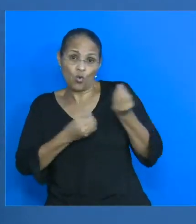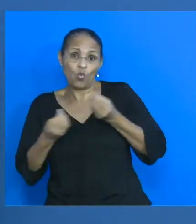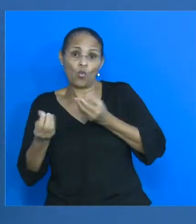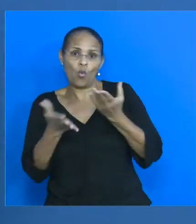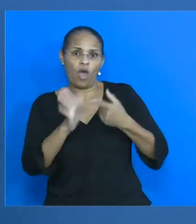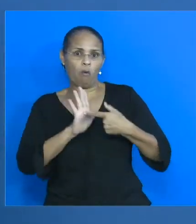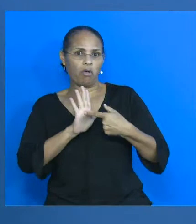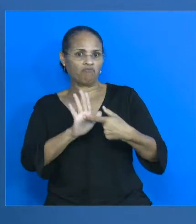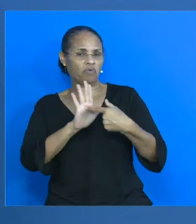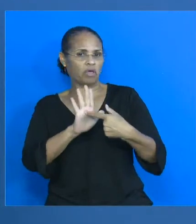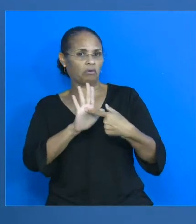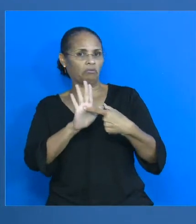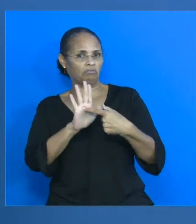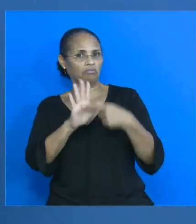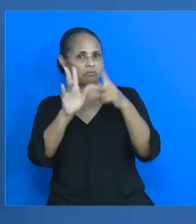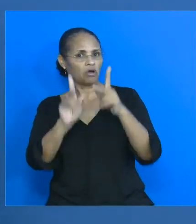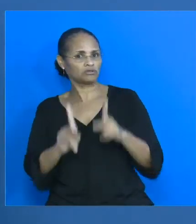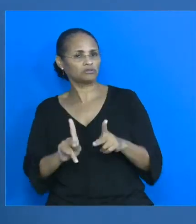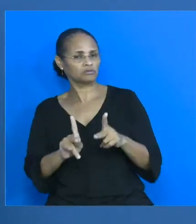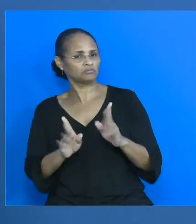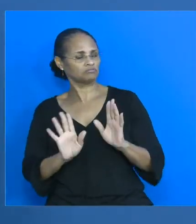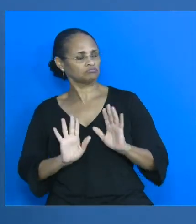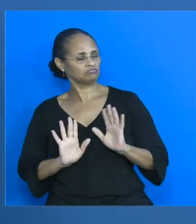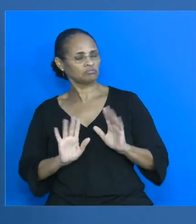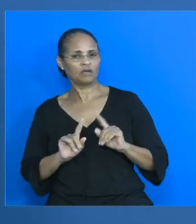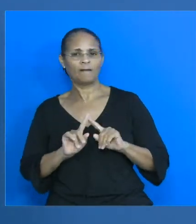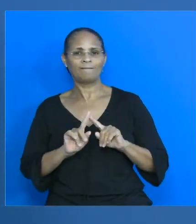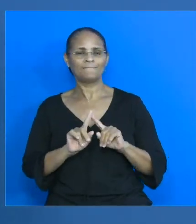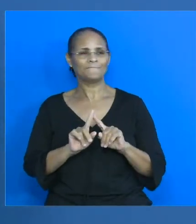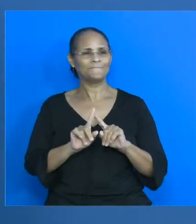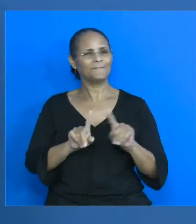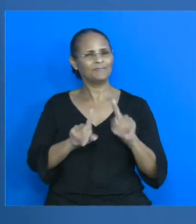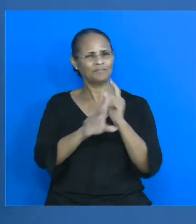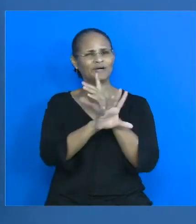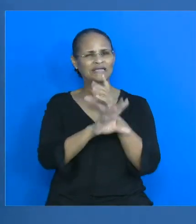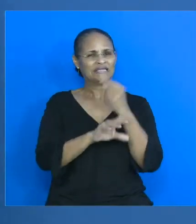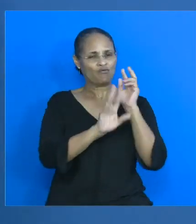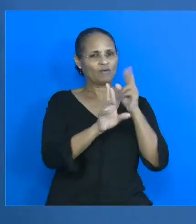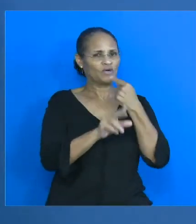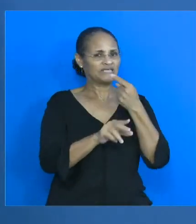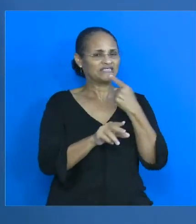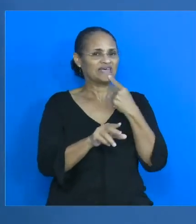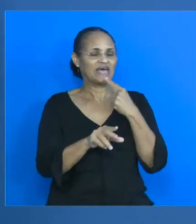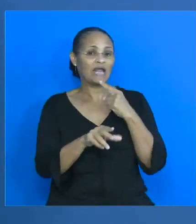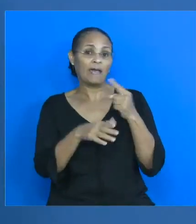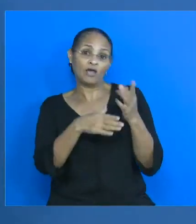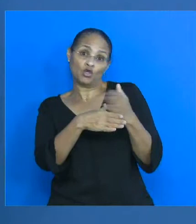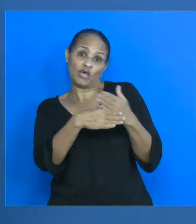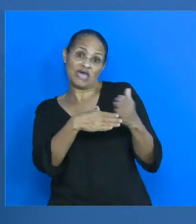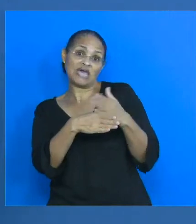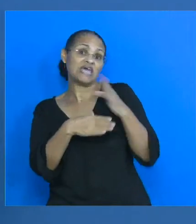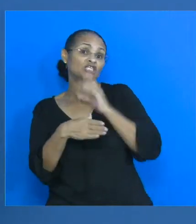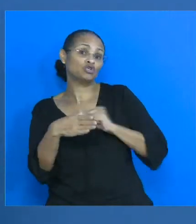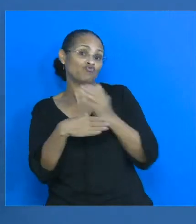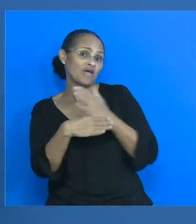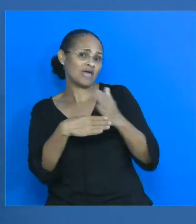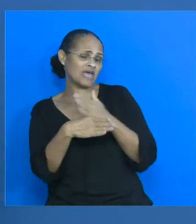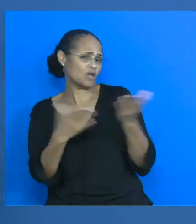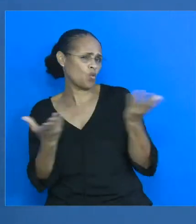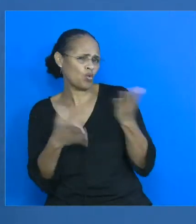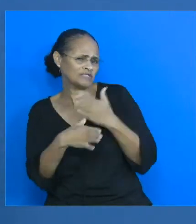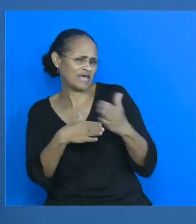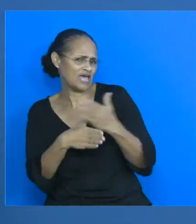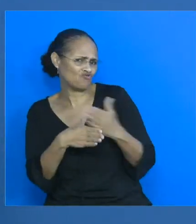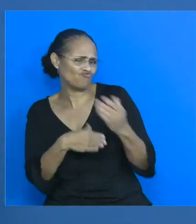reveal the identity of the individuals. But like in the past, you've given the age range of people who've had. Oh, the age range? Yeah, the age